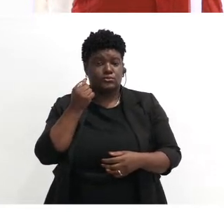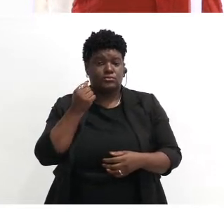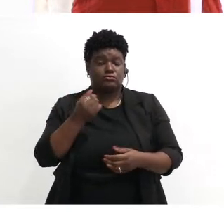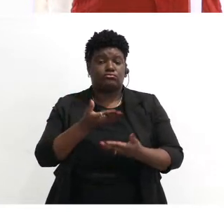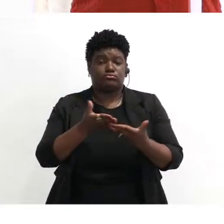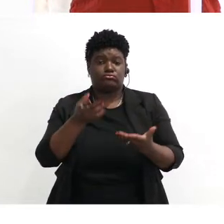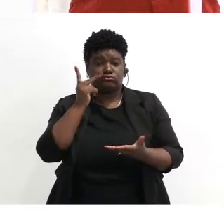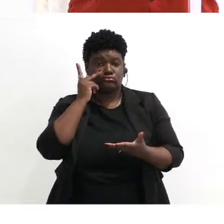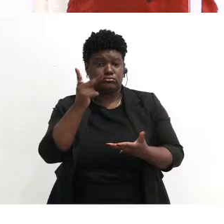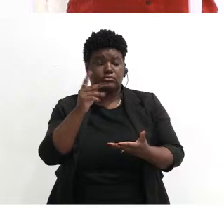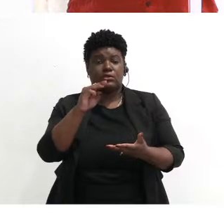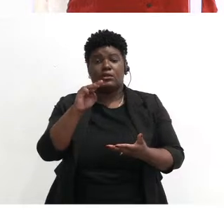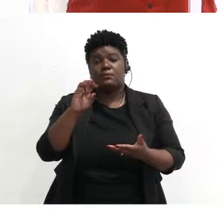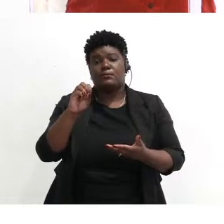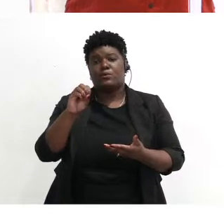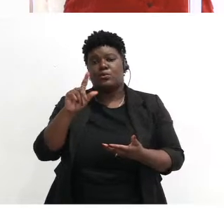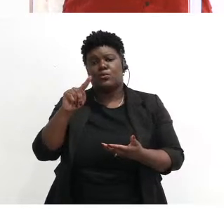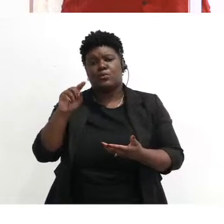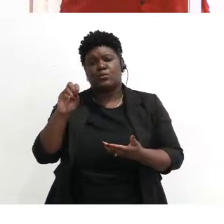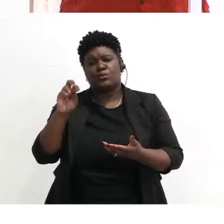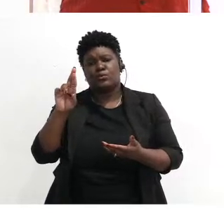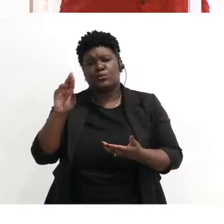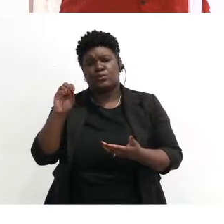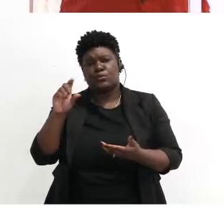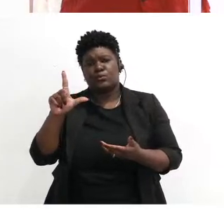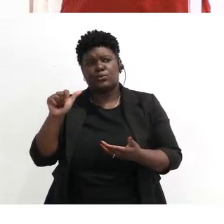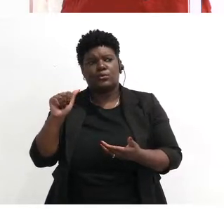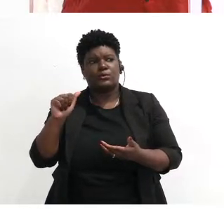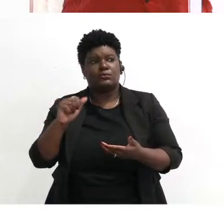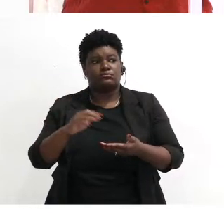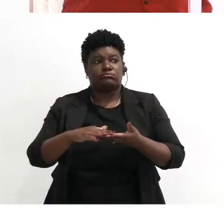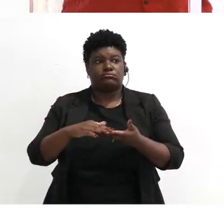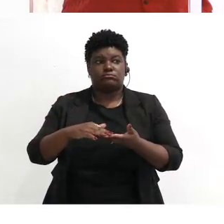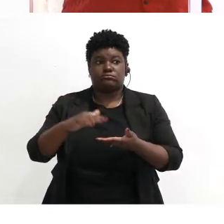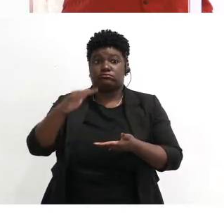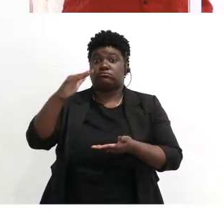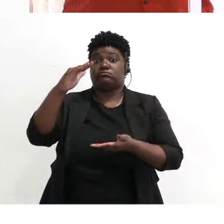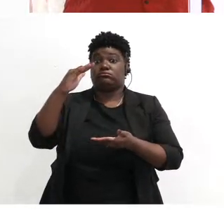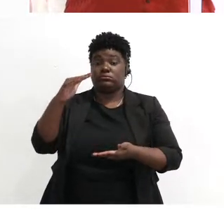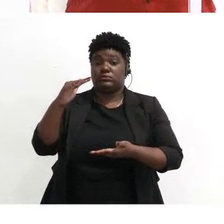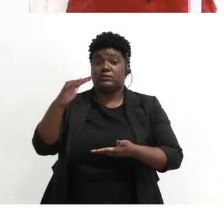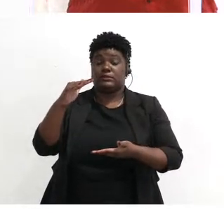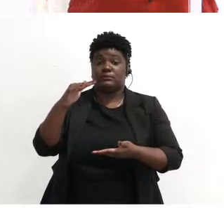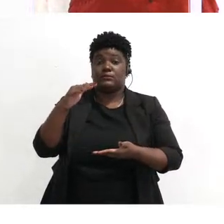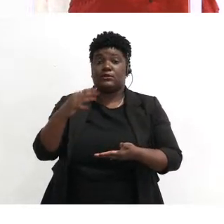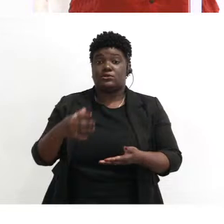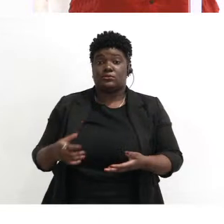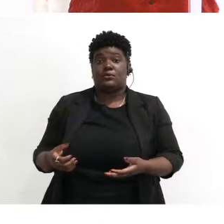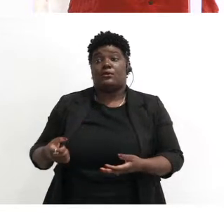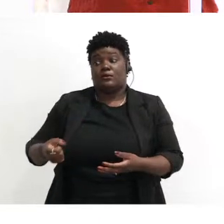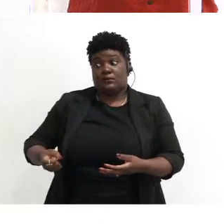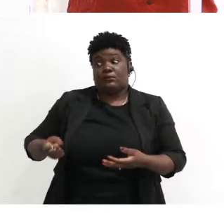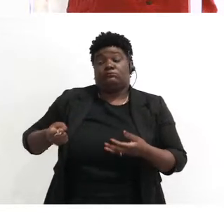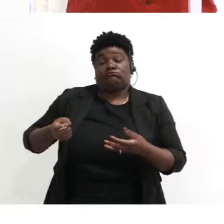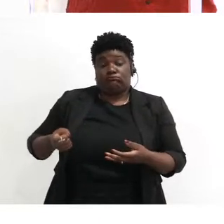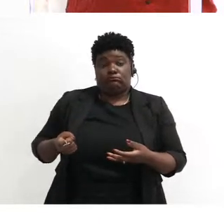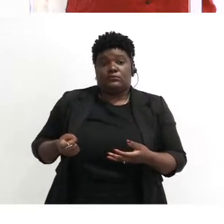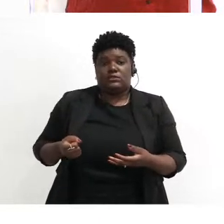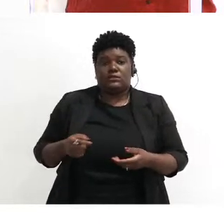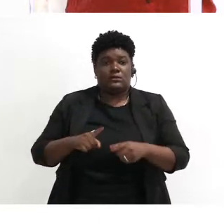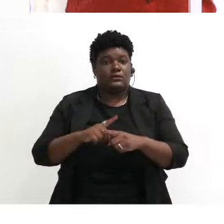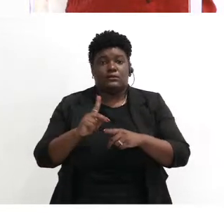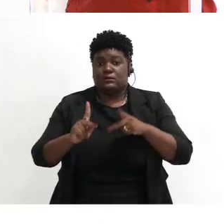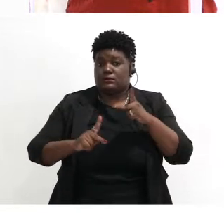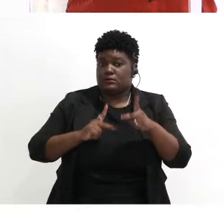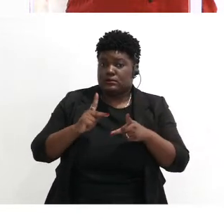big, and it weighed a few pounds, but people couldn't carry that around. So how do you shrink that? And how you shrink